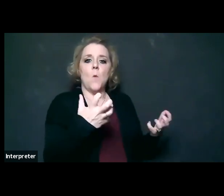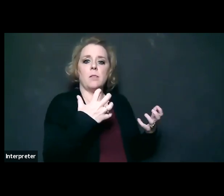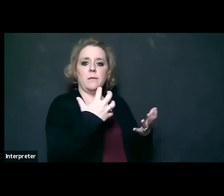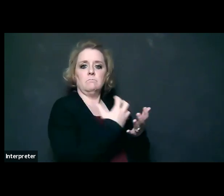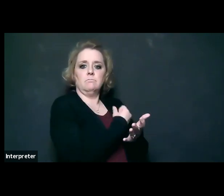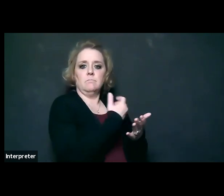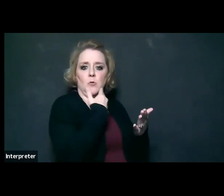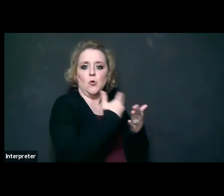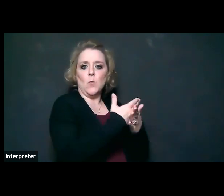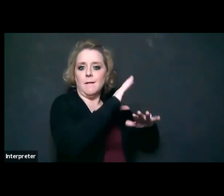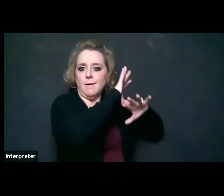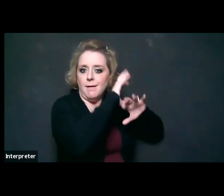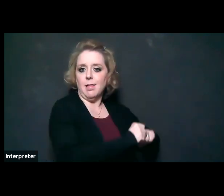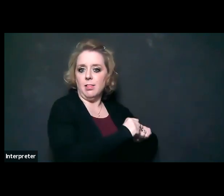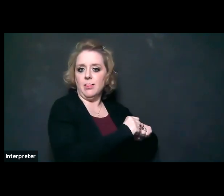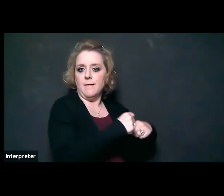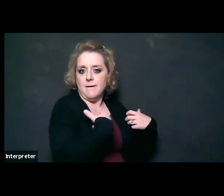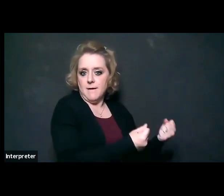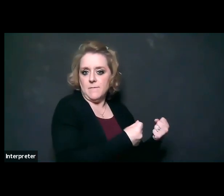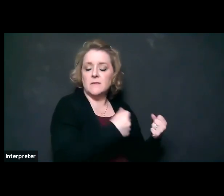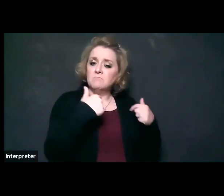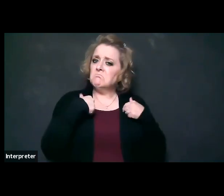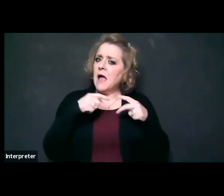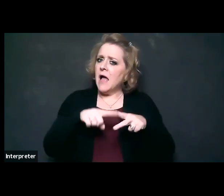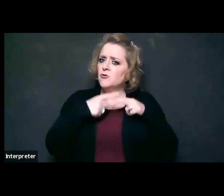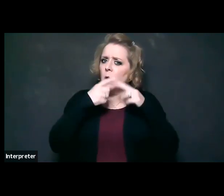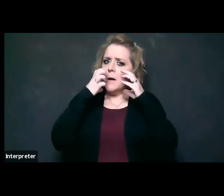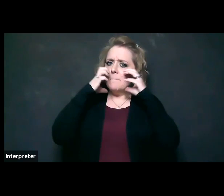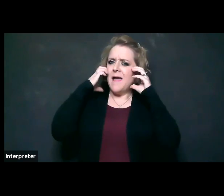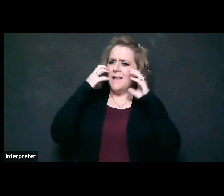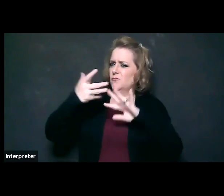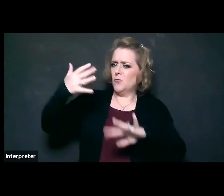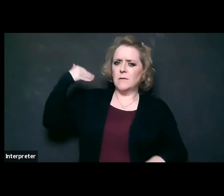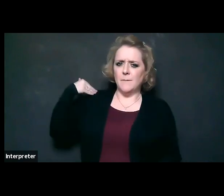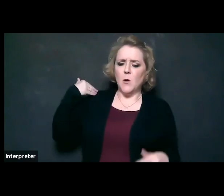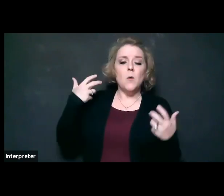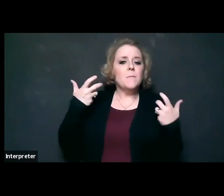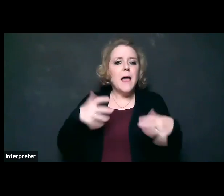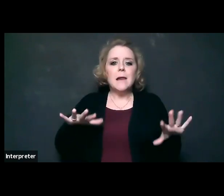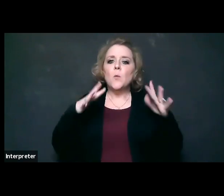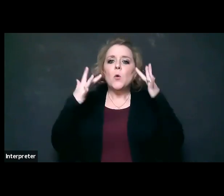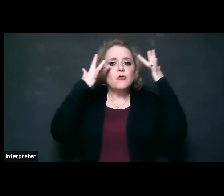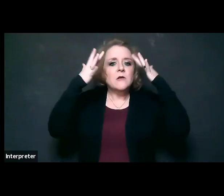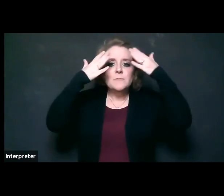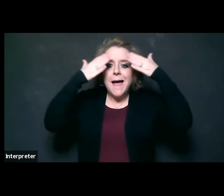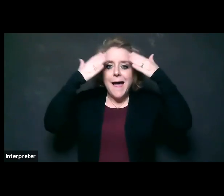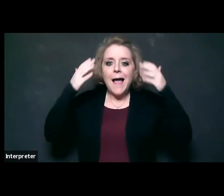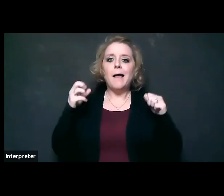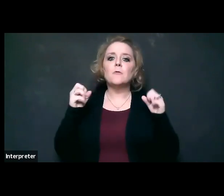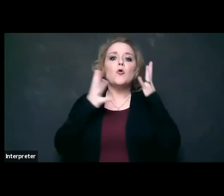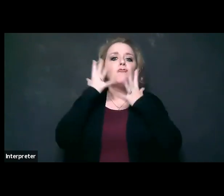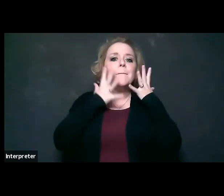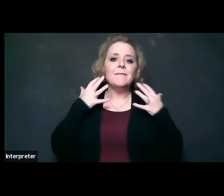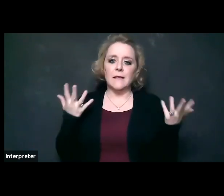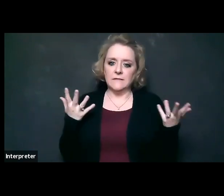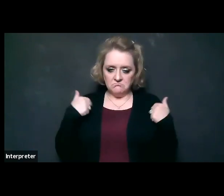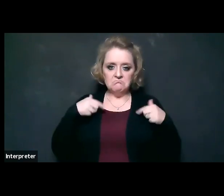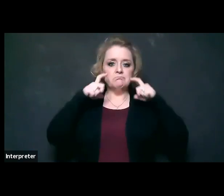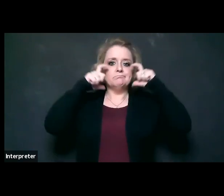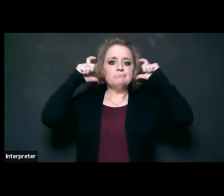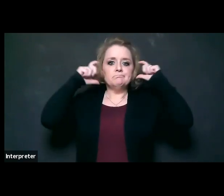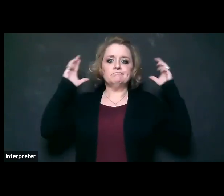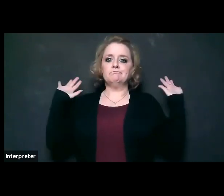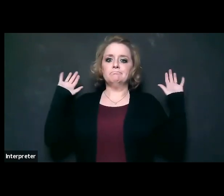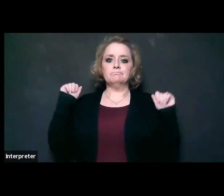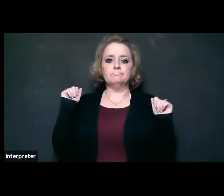started wearing masks real early on because it made me not want to touch my eyes, rub my face, those kind of things. It's made me much